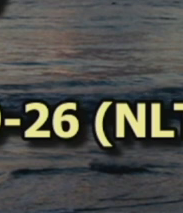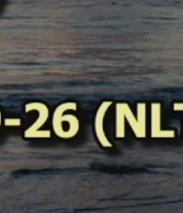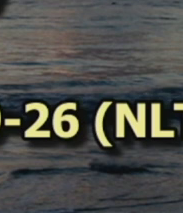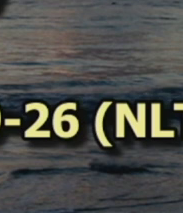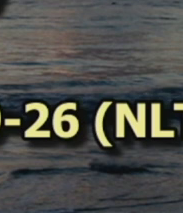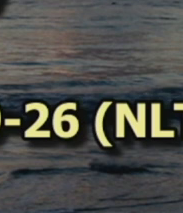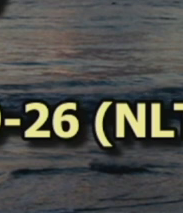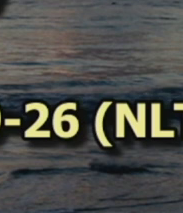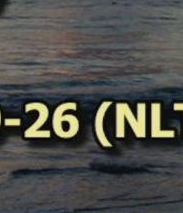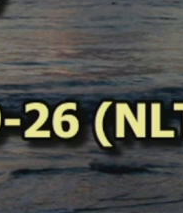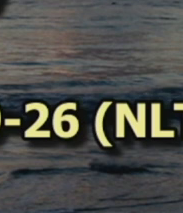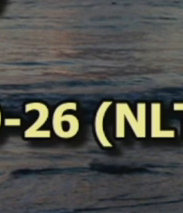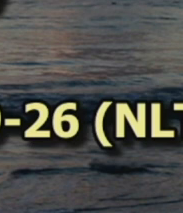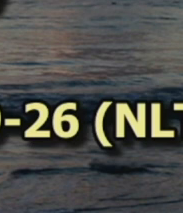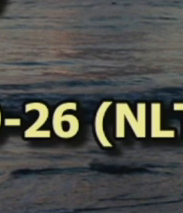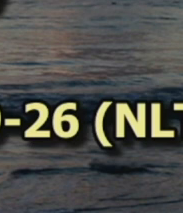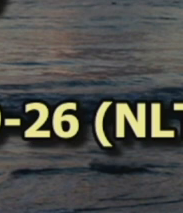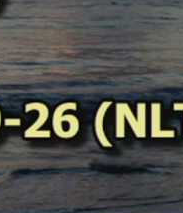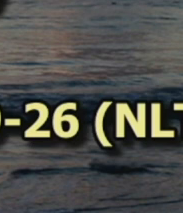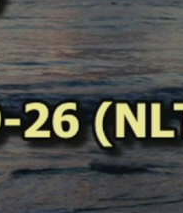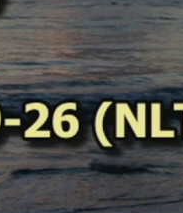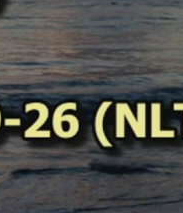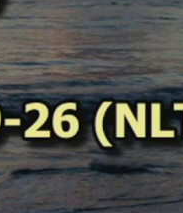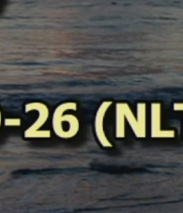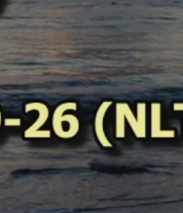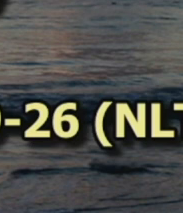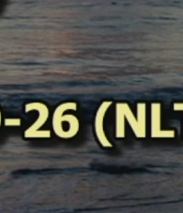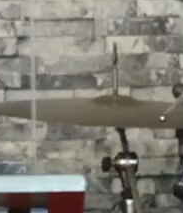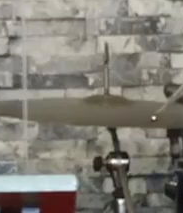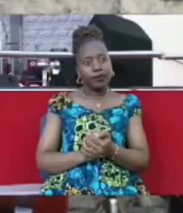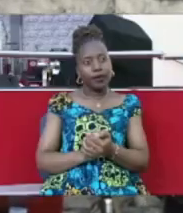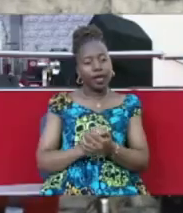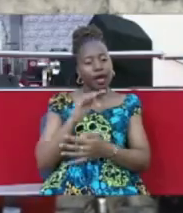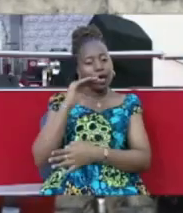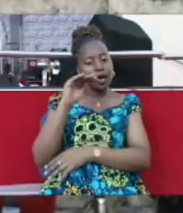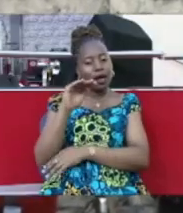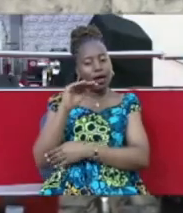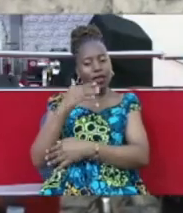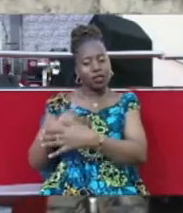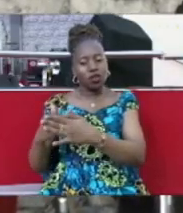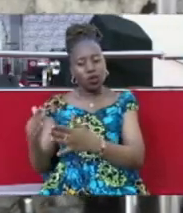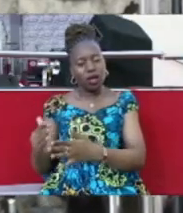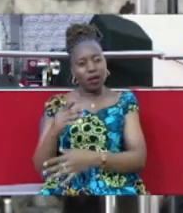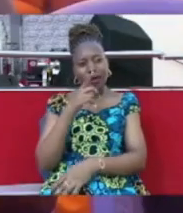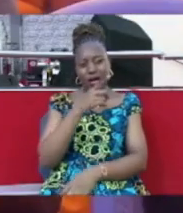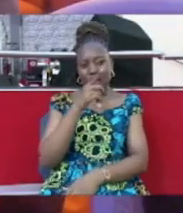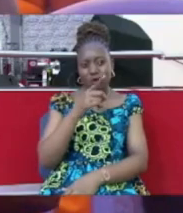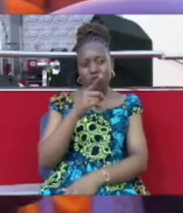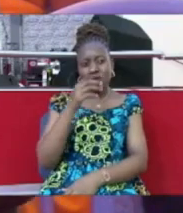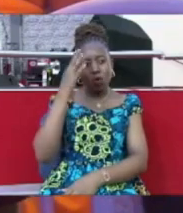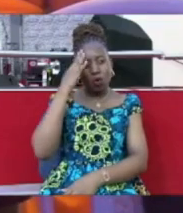save. Baada kumwelekeza anajitanguliza na kujionyesha yeye ndio Messiah. Turn to your neighbor and ask them, do you know Jesus is the Messiah?